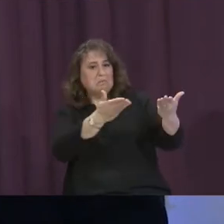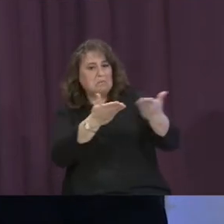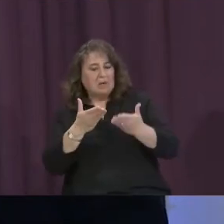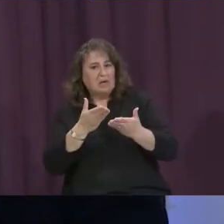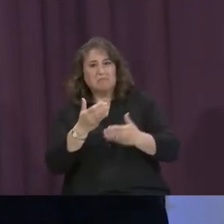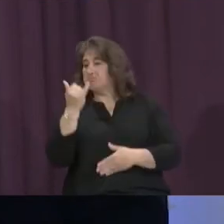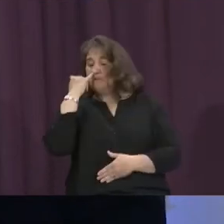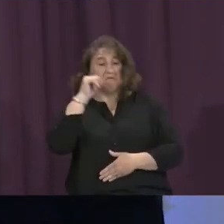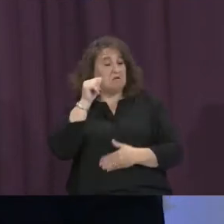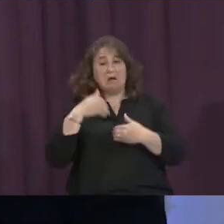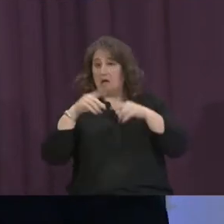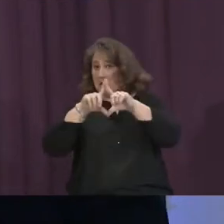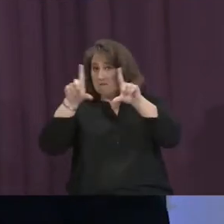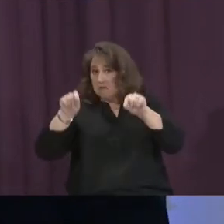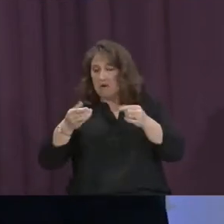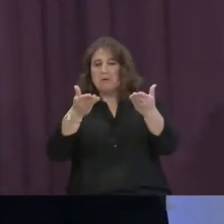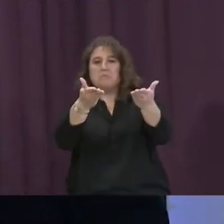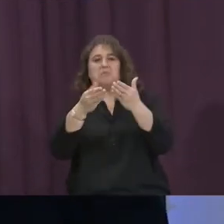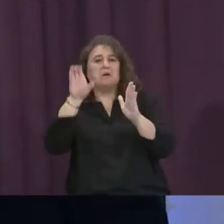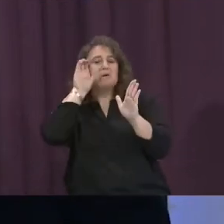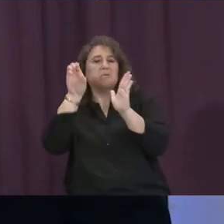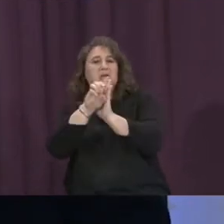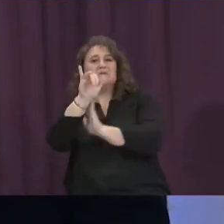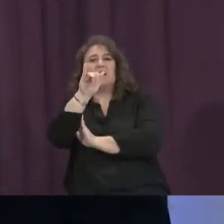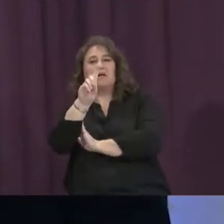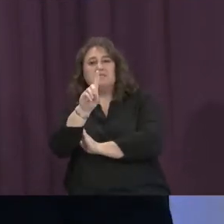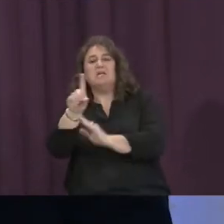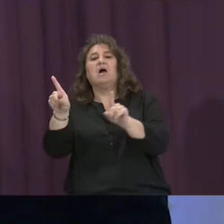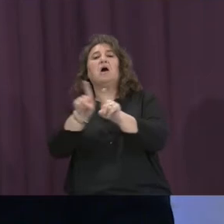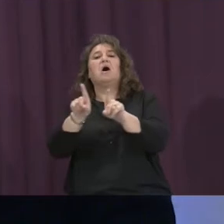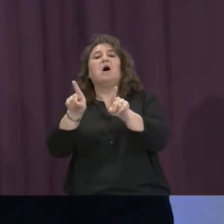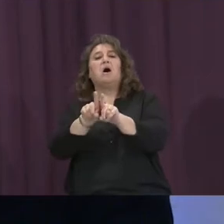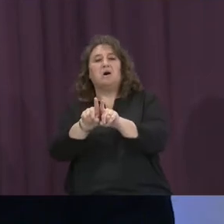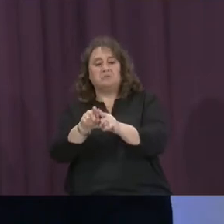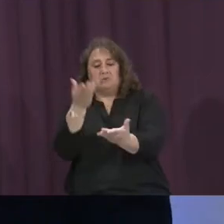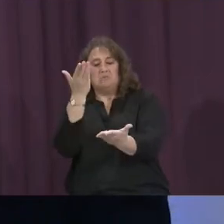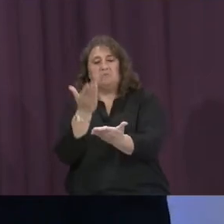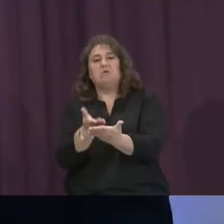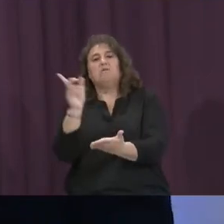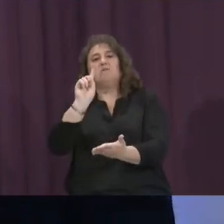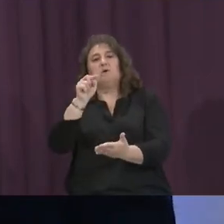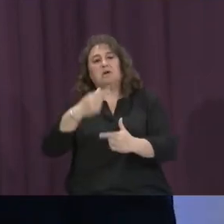photo ID and at least one proof of residency.